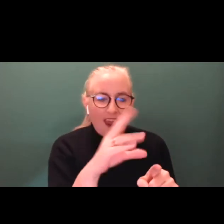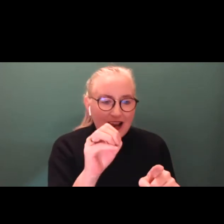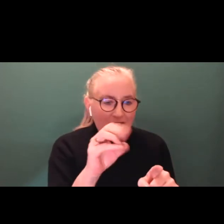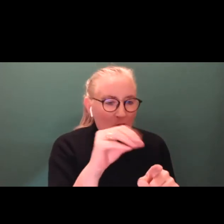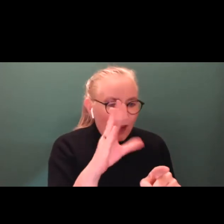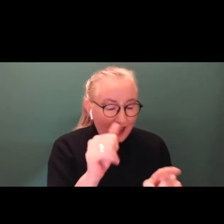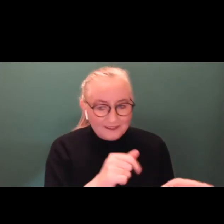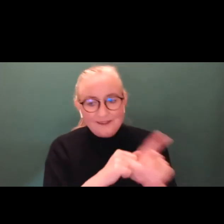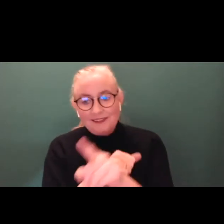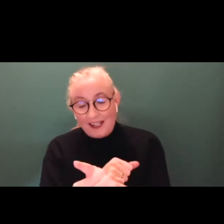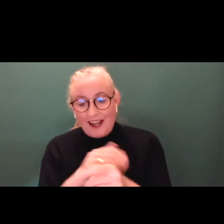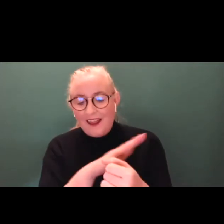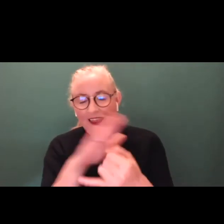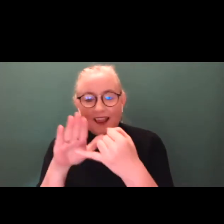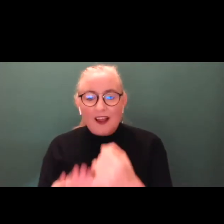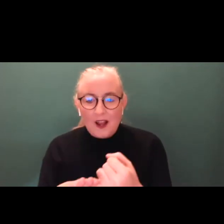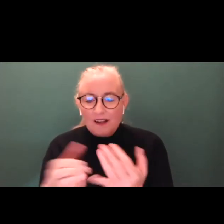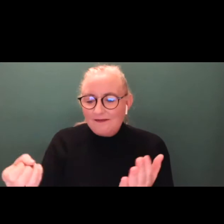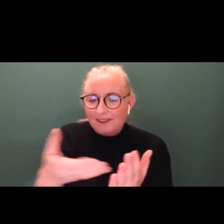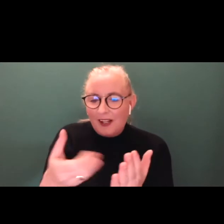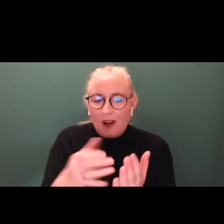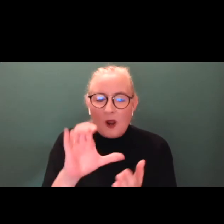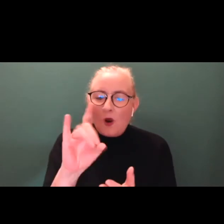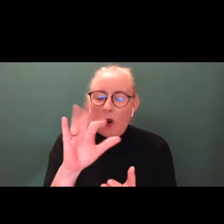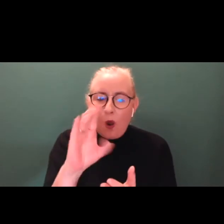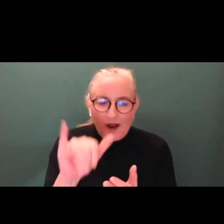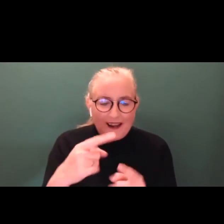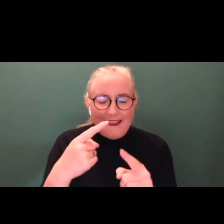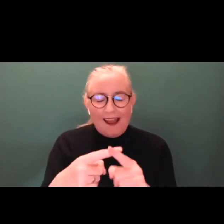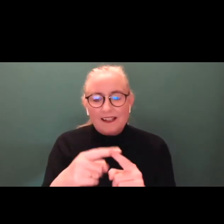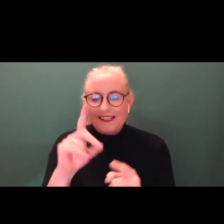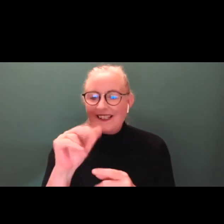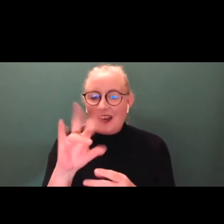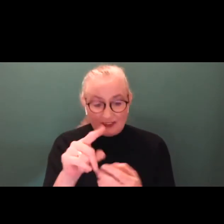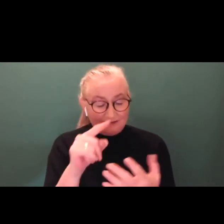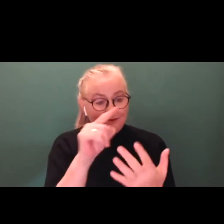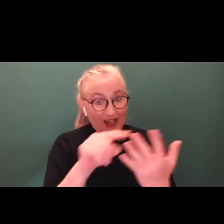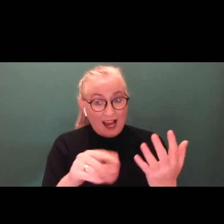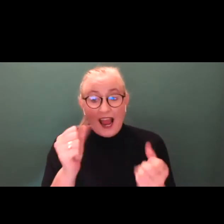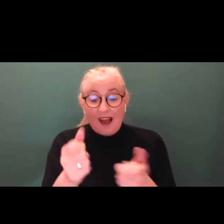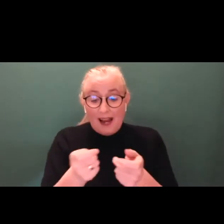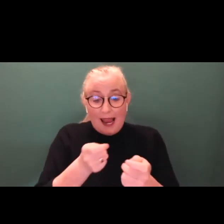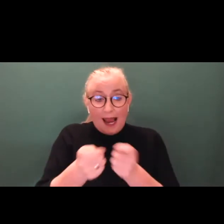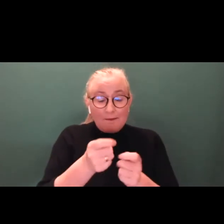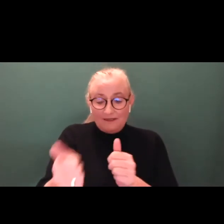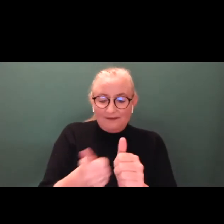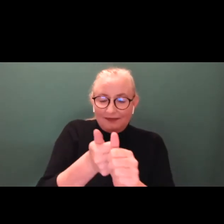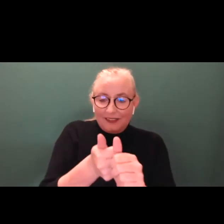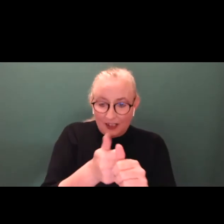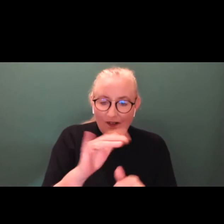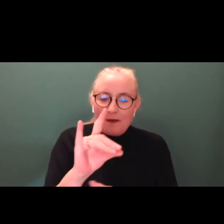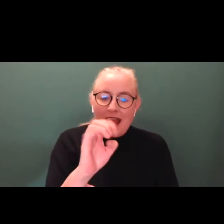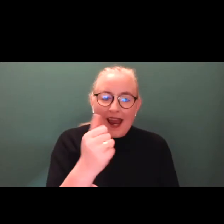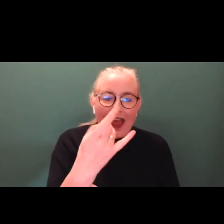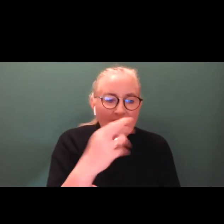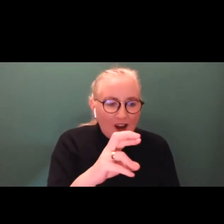most latterly with some input from Chloe Walsh and David Hallinan. We also had administrative support from Heather O'Leary and